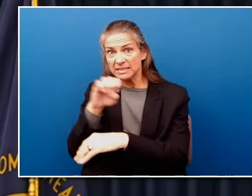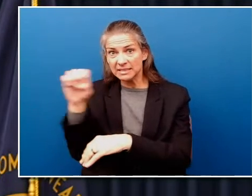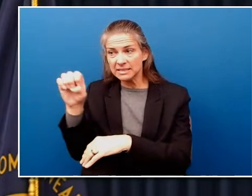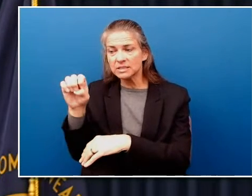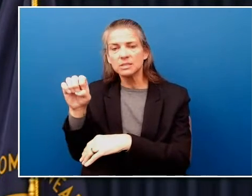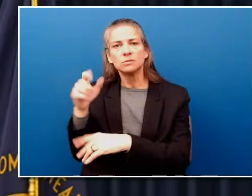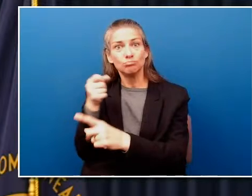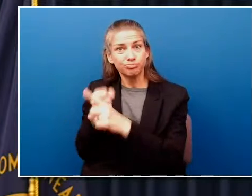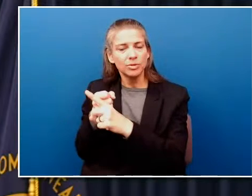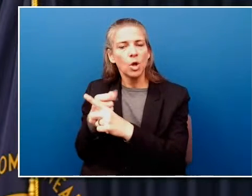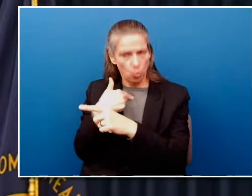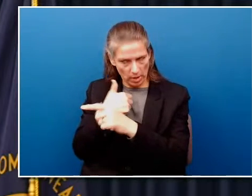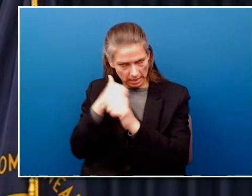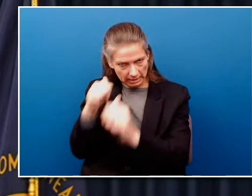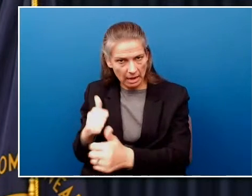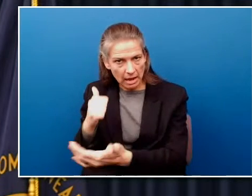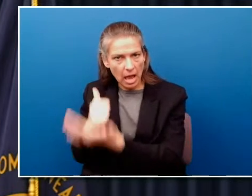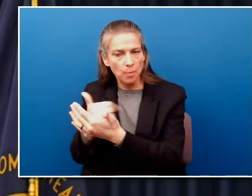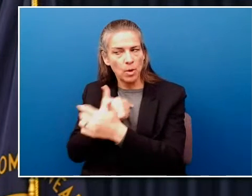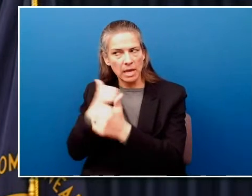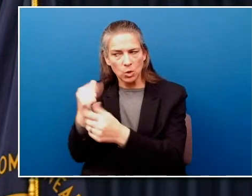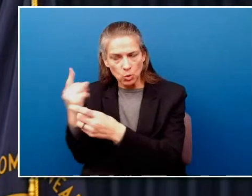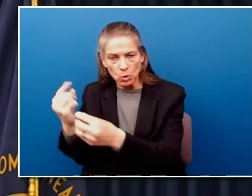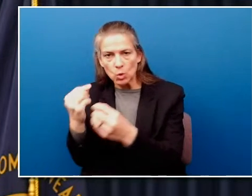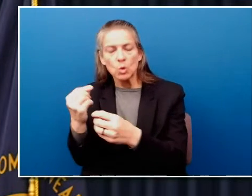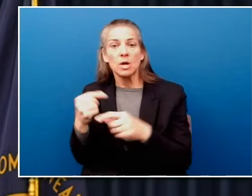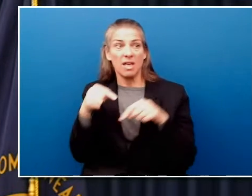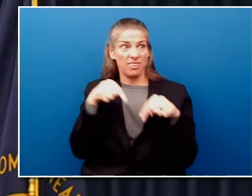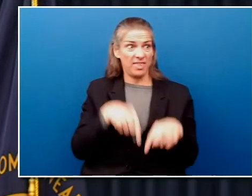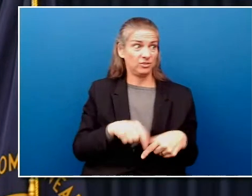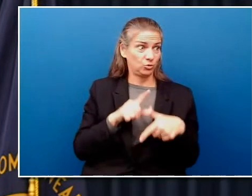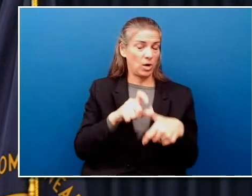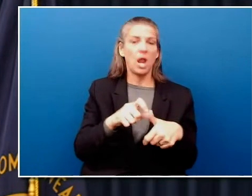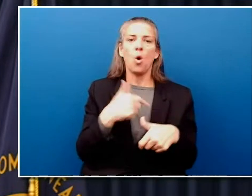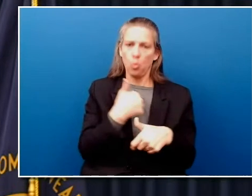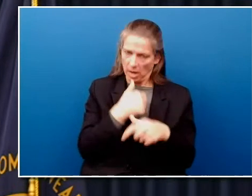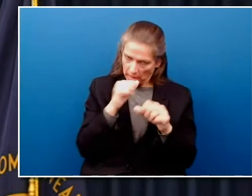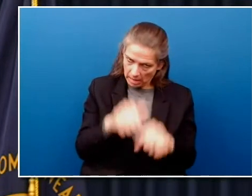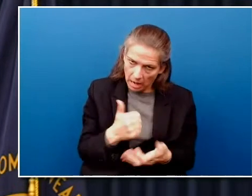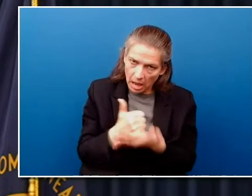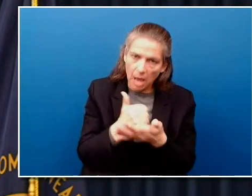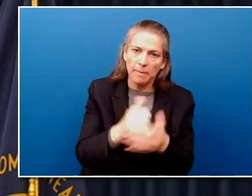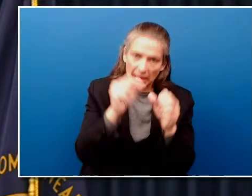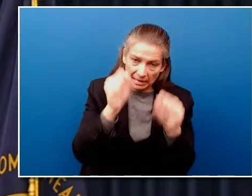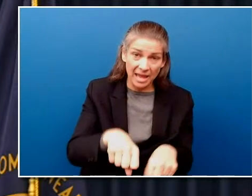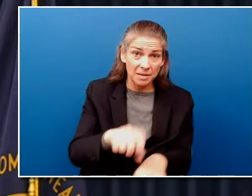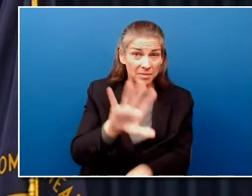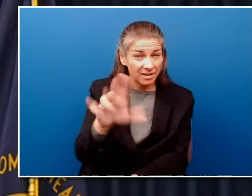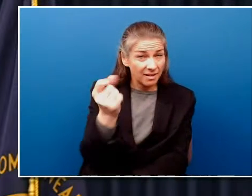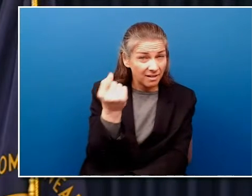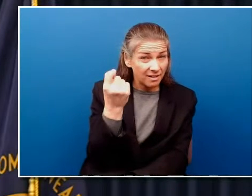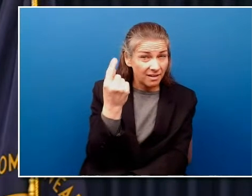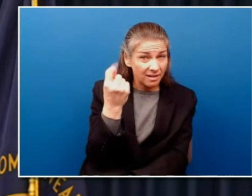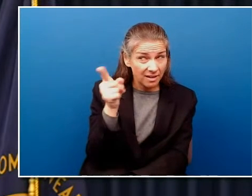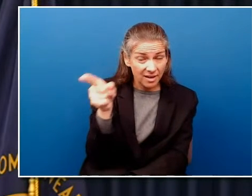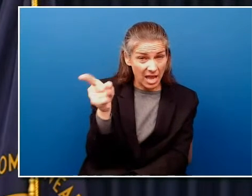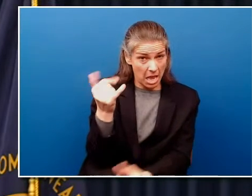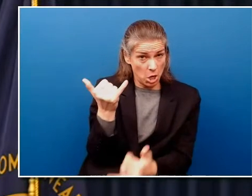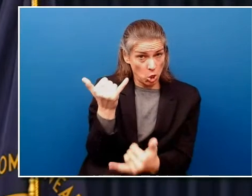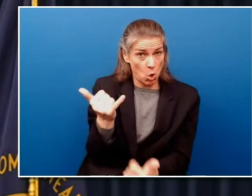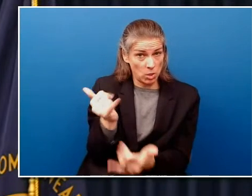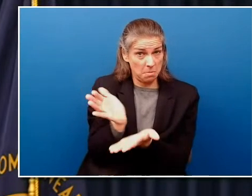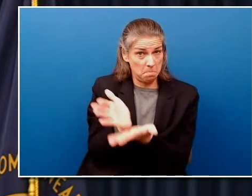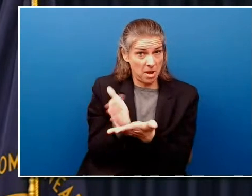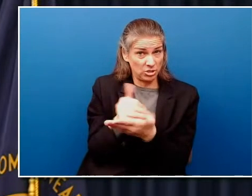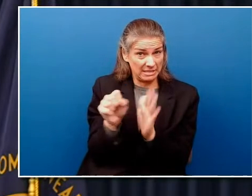in Gallatin County. We were able to do that after this one as well. But again, the current pending state